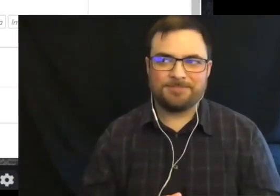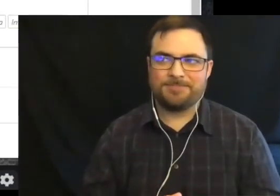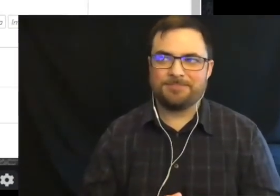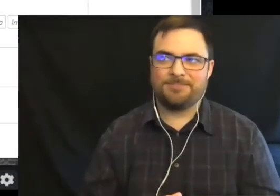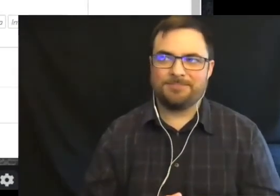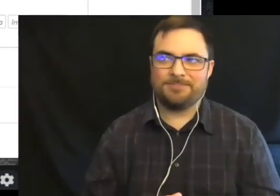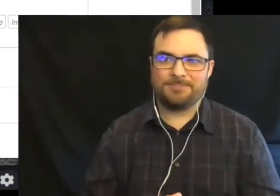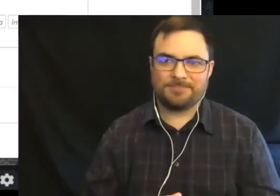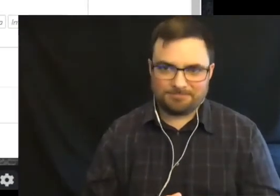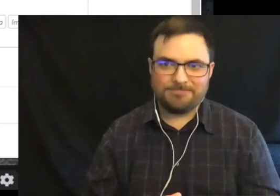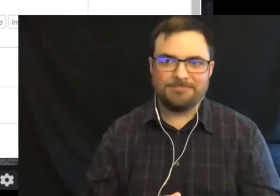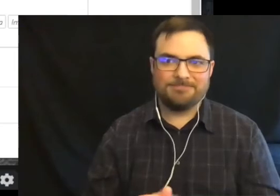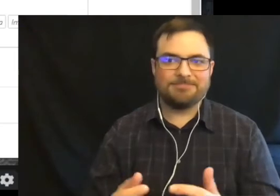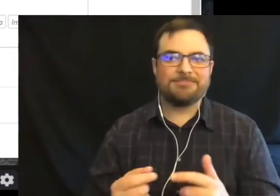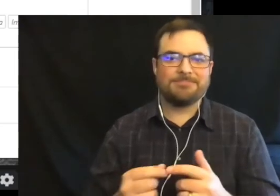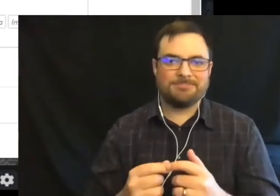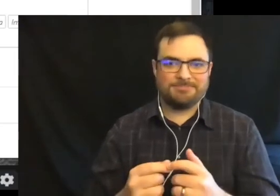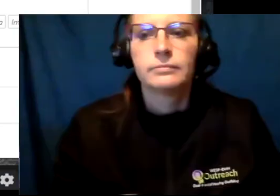Oh yeah, it did twice. Okay.